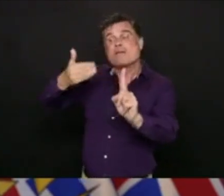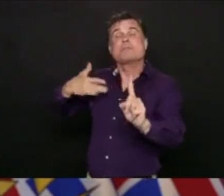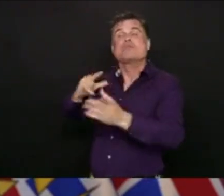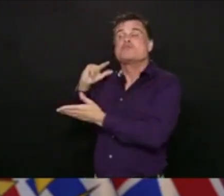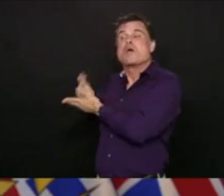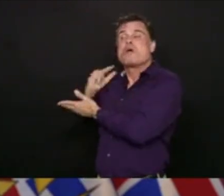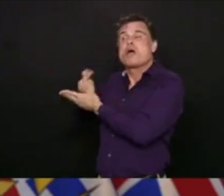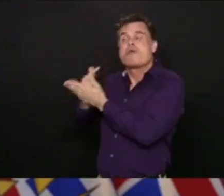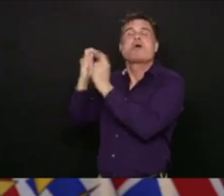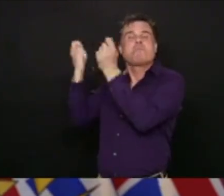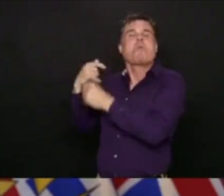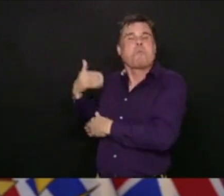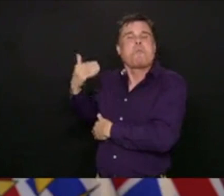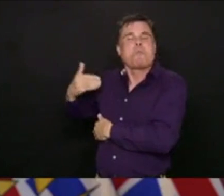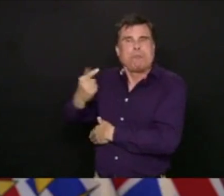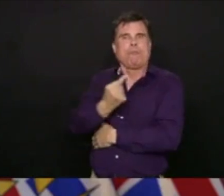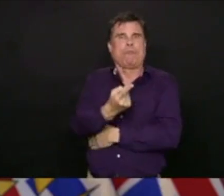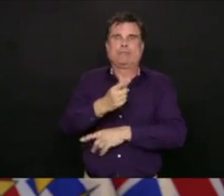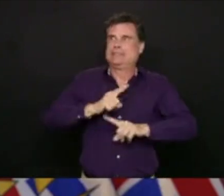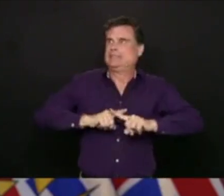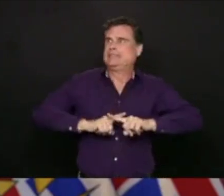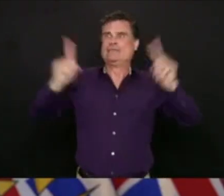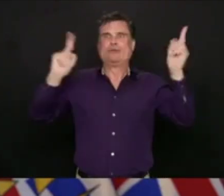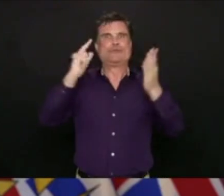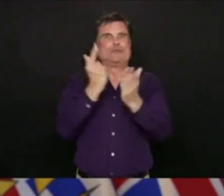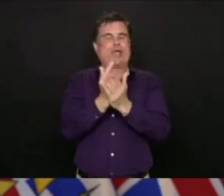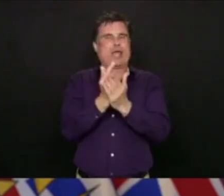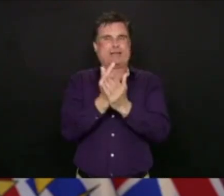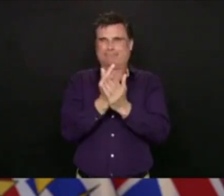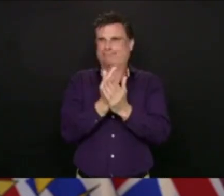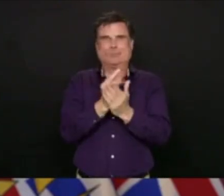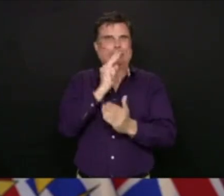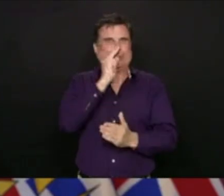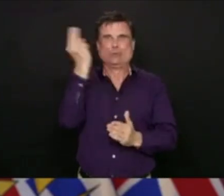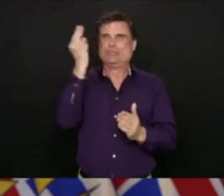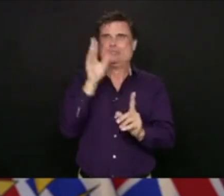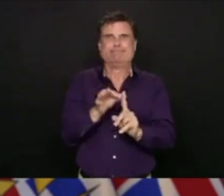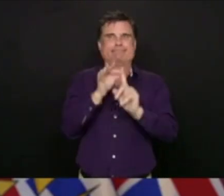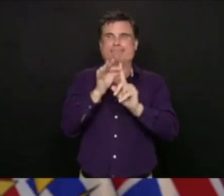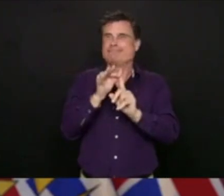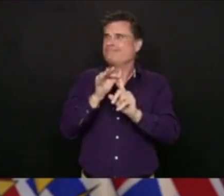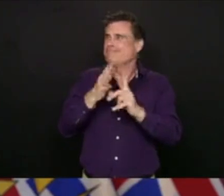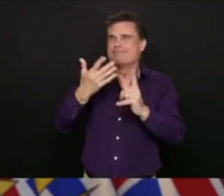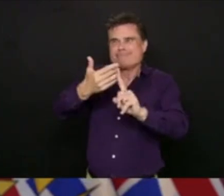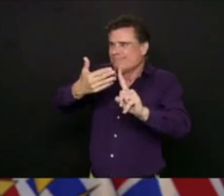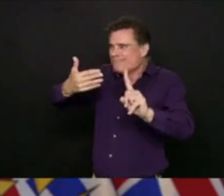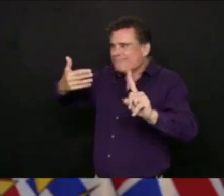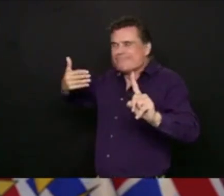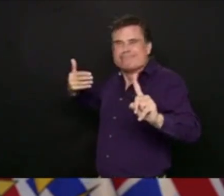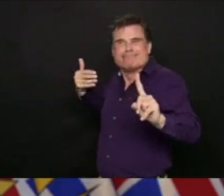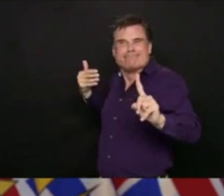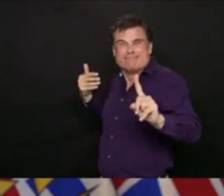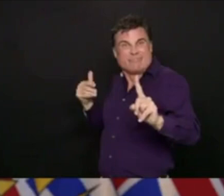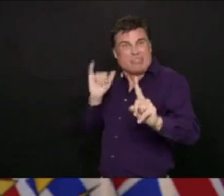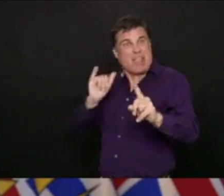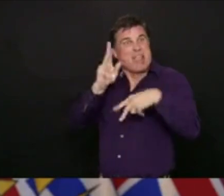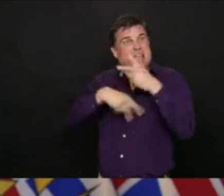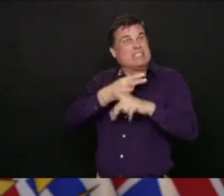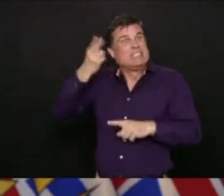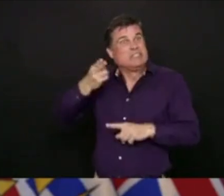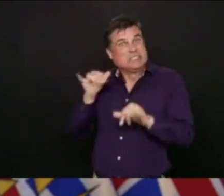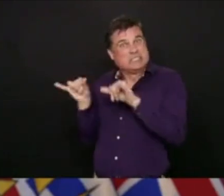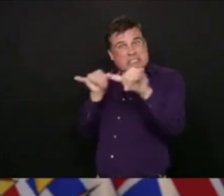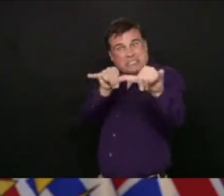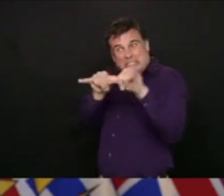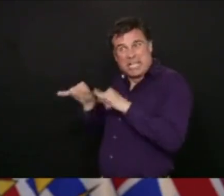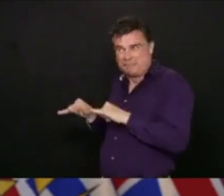will ever experience graduating during the circumstances of a global pandemic, and looking at how we can make